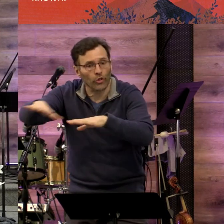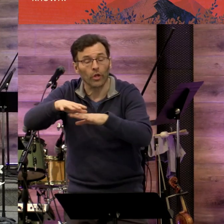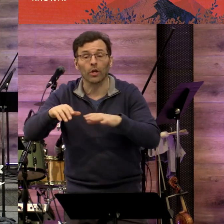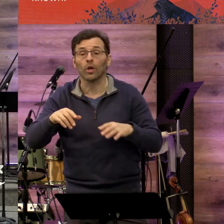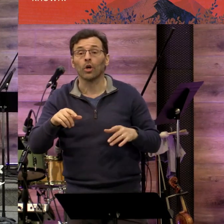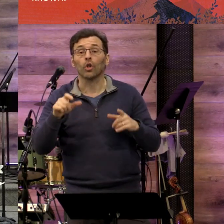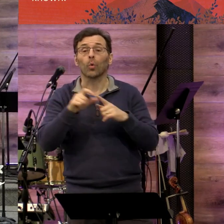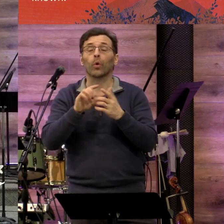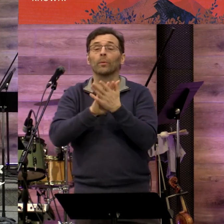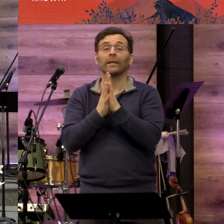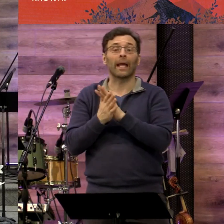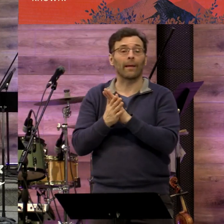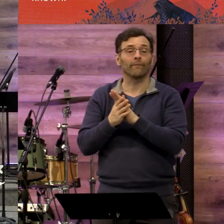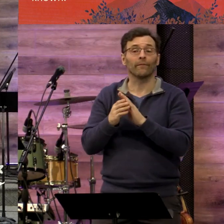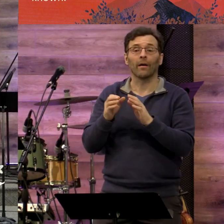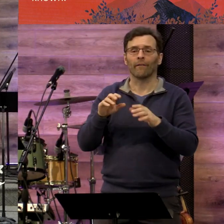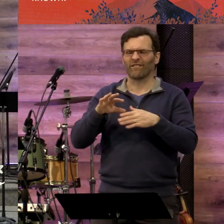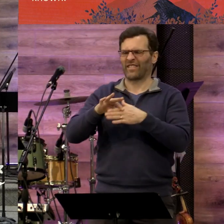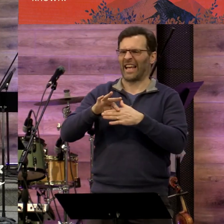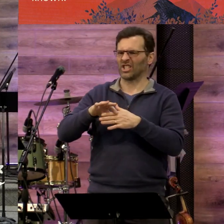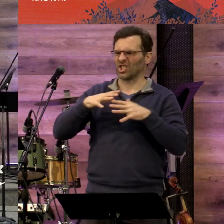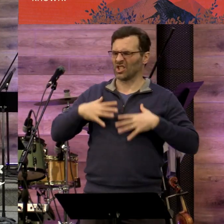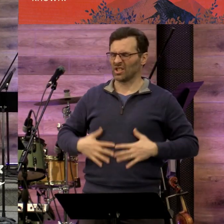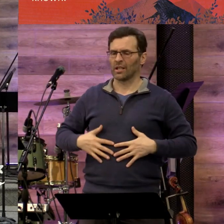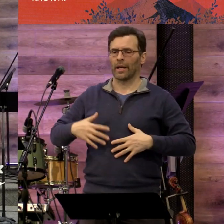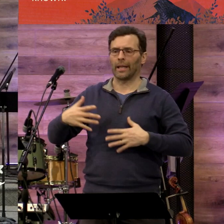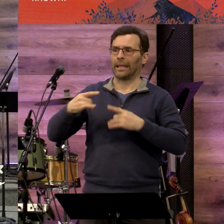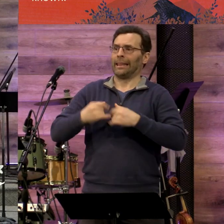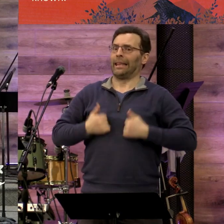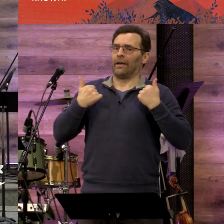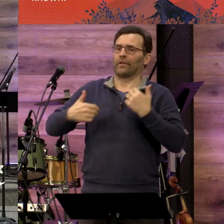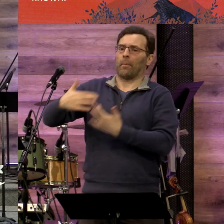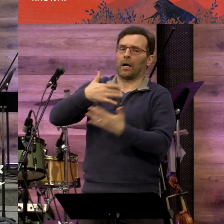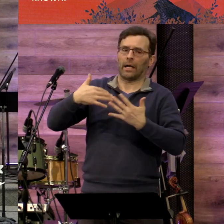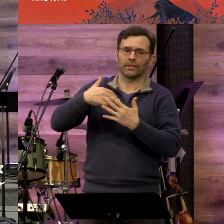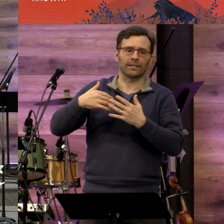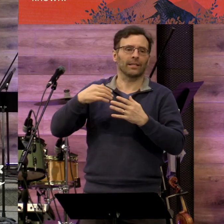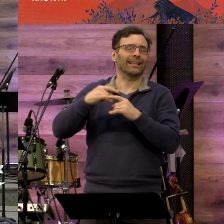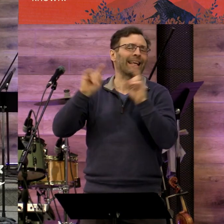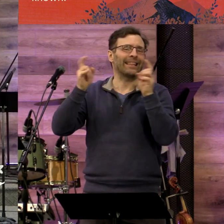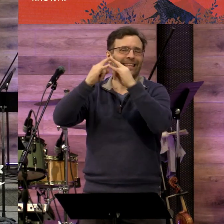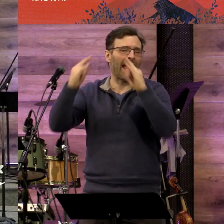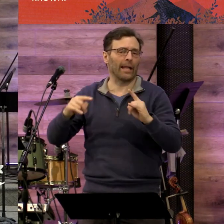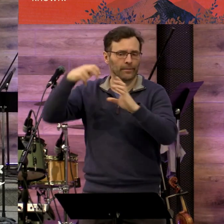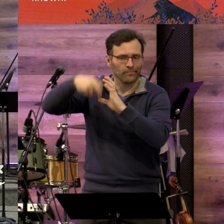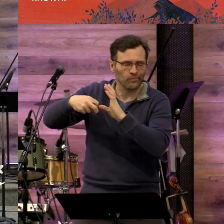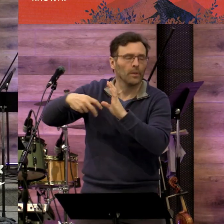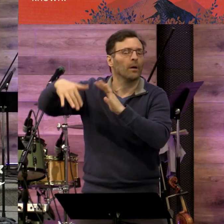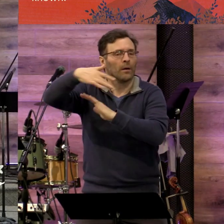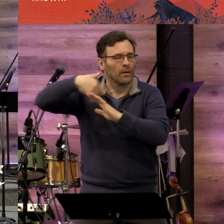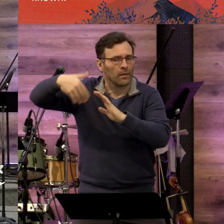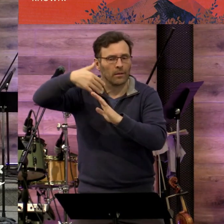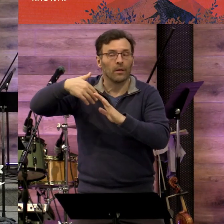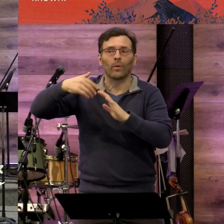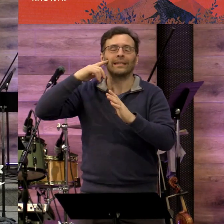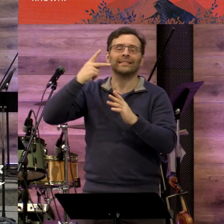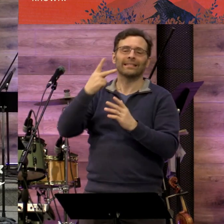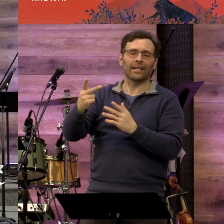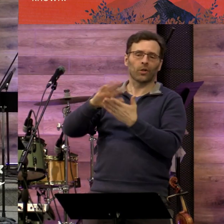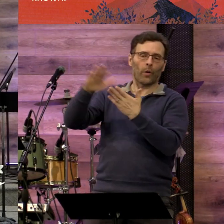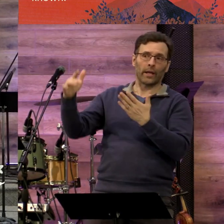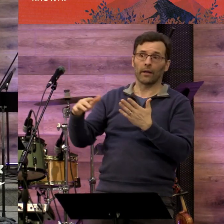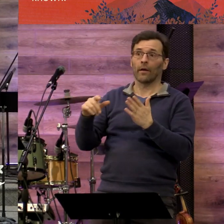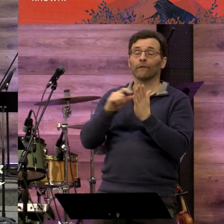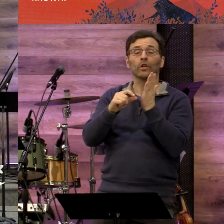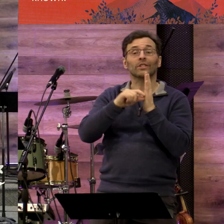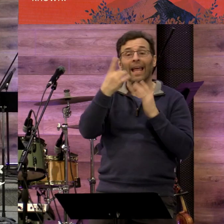and tabernacled or dwelt among us. And we have seen his glory. Glory is of the only Son from the Father, full of grace and truth. Verse 18.